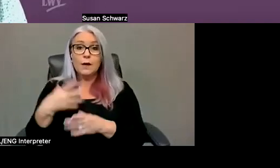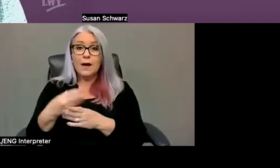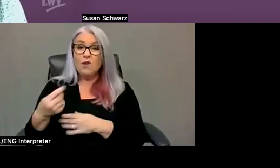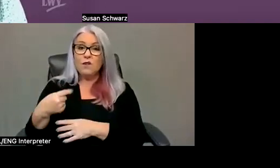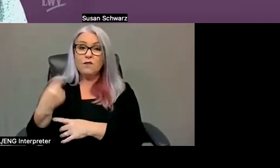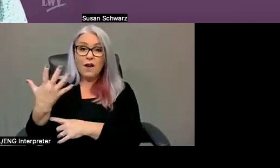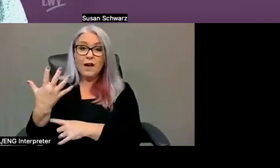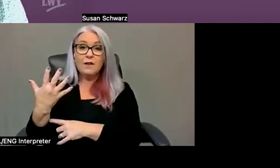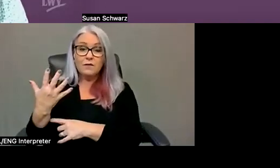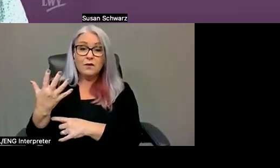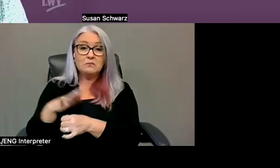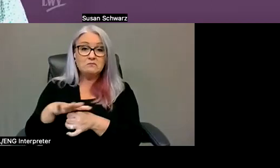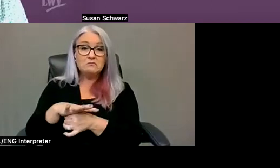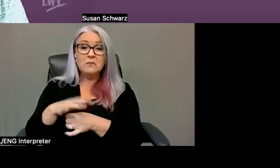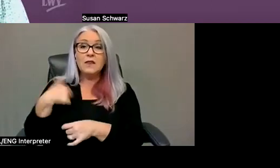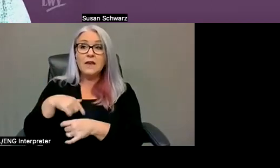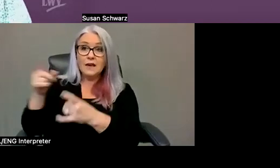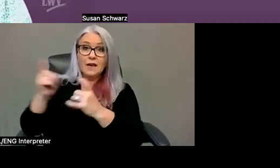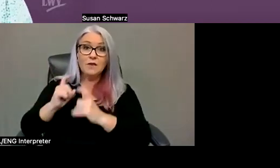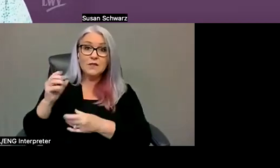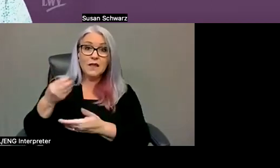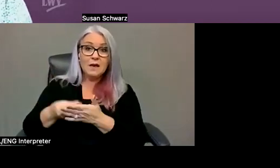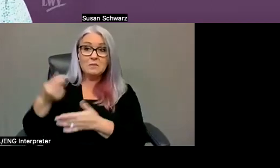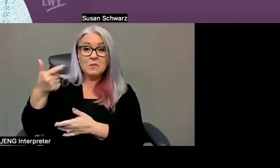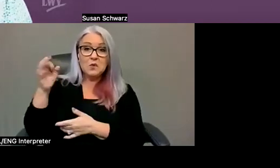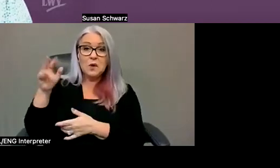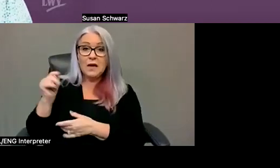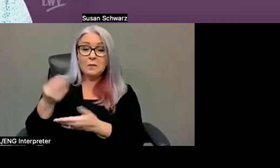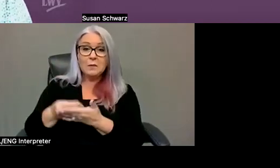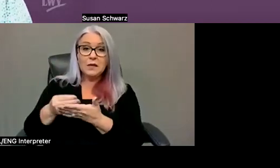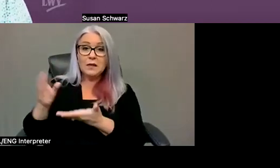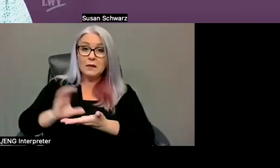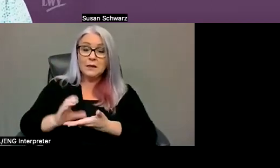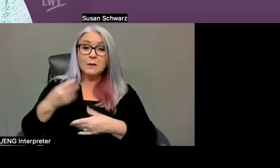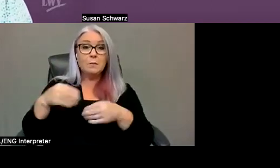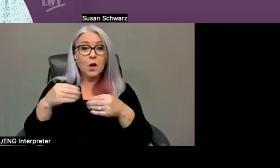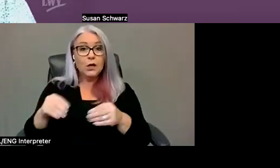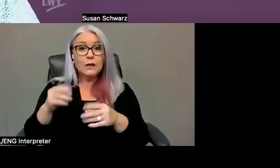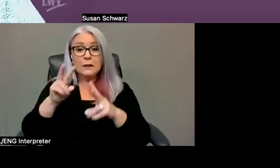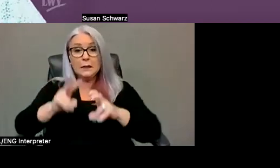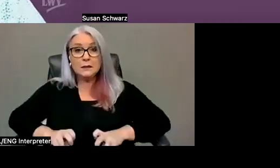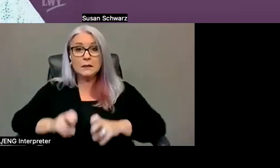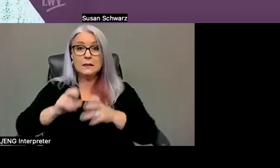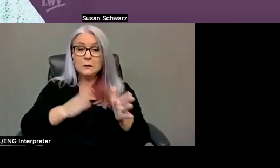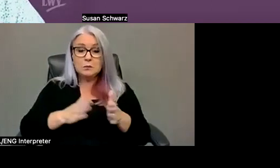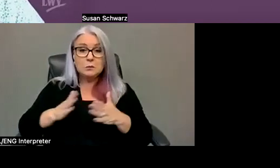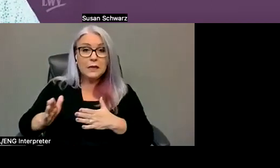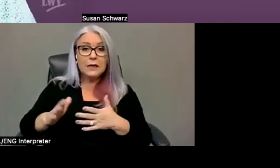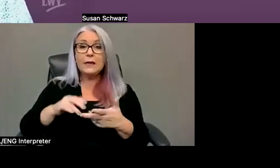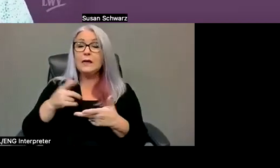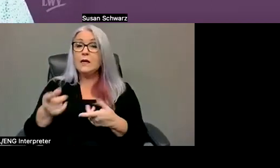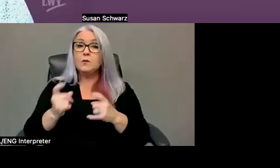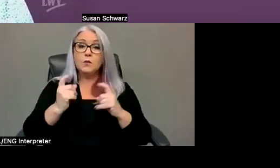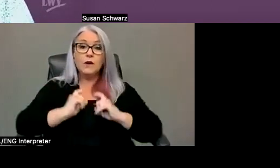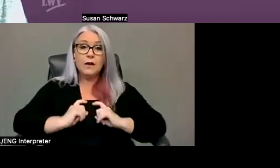that grant. And they will give us not only a market analysis, they'll give us a strategic plan, and they will provide us with 3 to